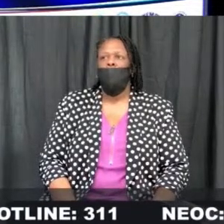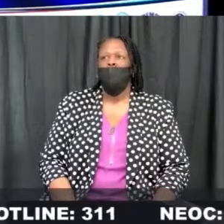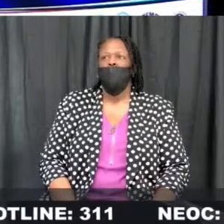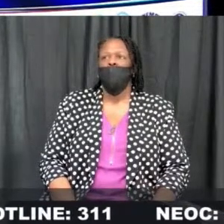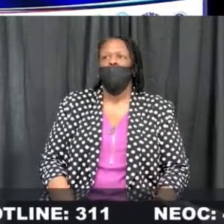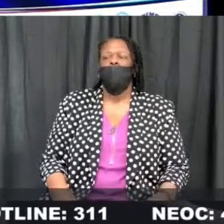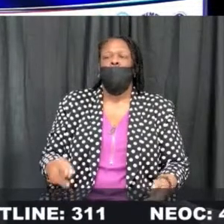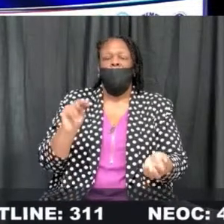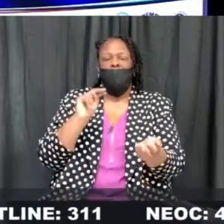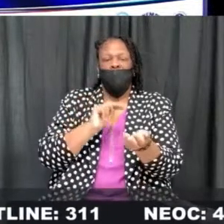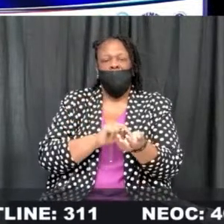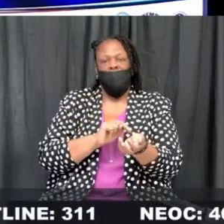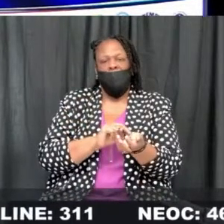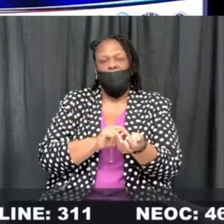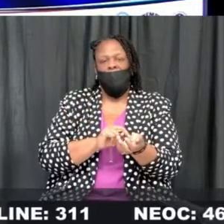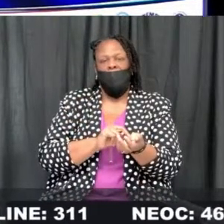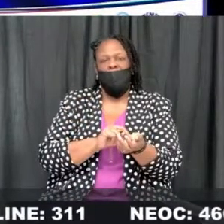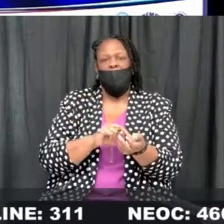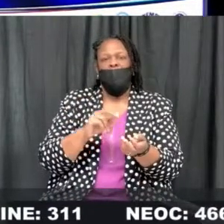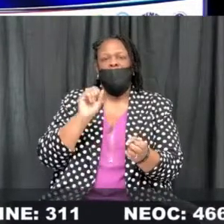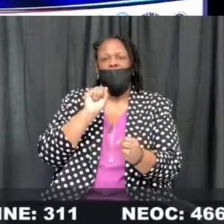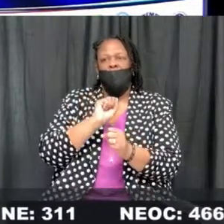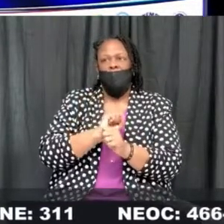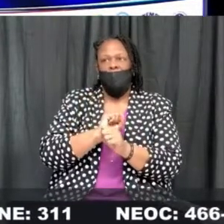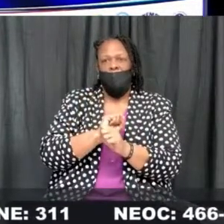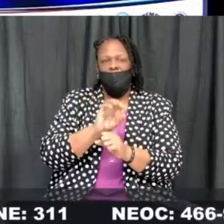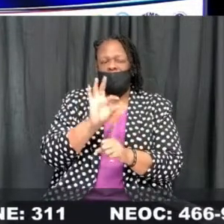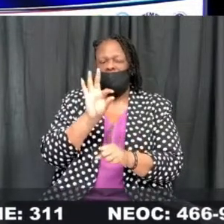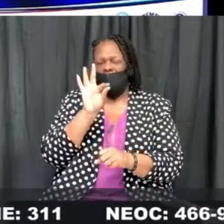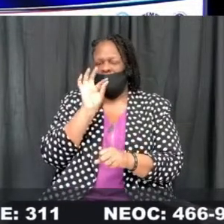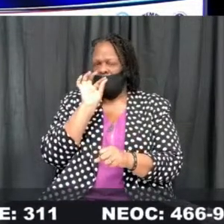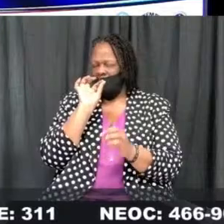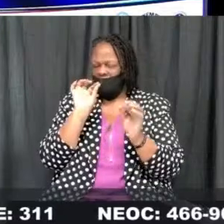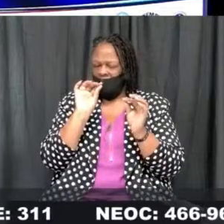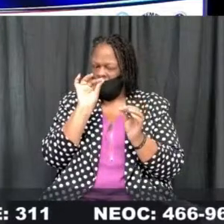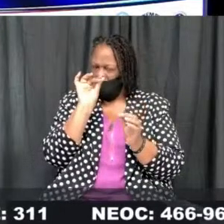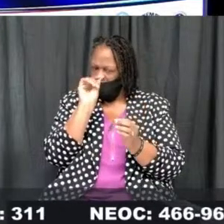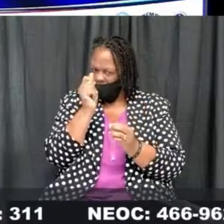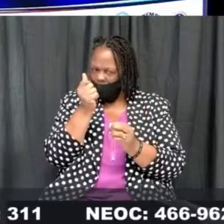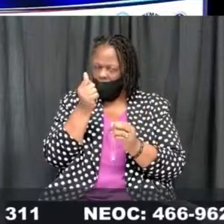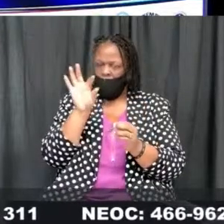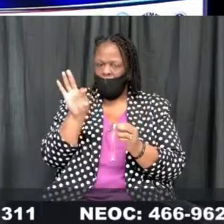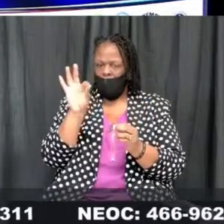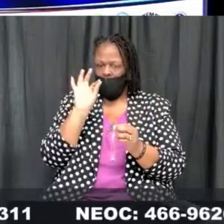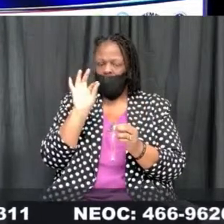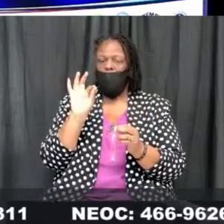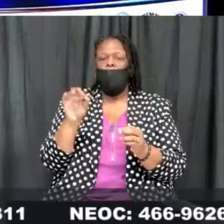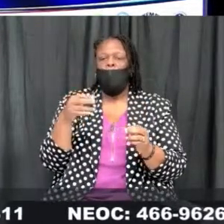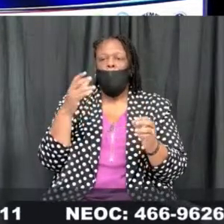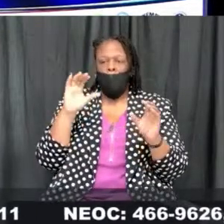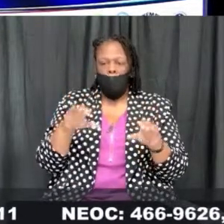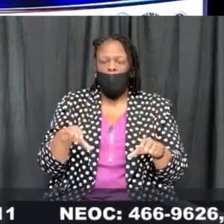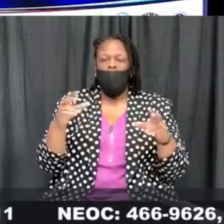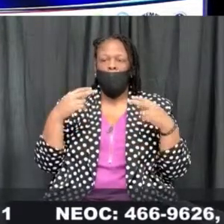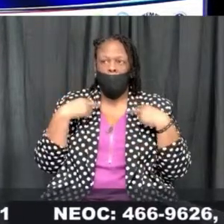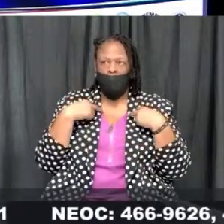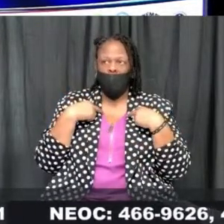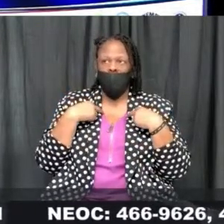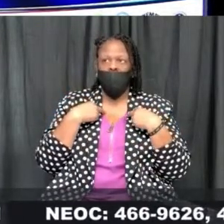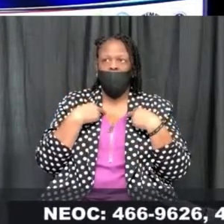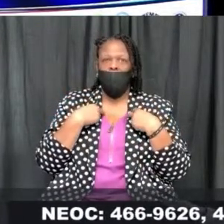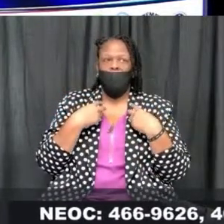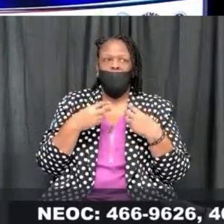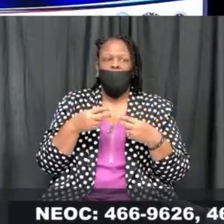Nursing is a profession that only a selected few can pursue. It demands a lot from those who enter